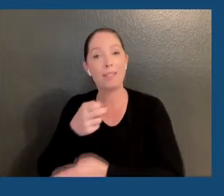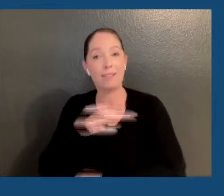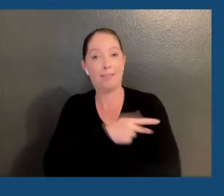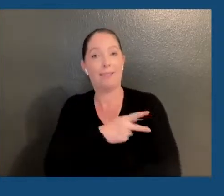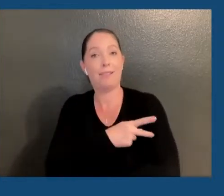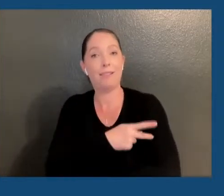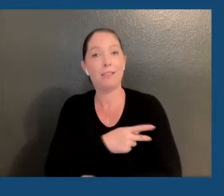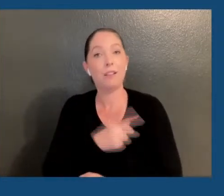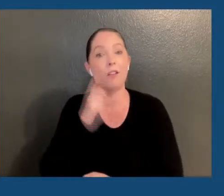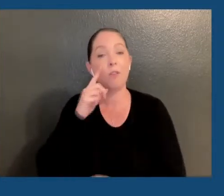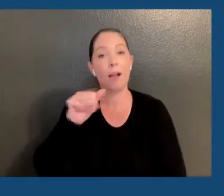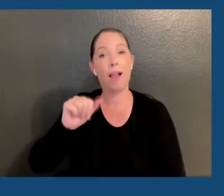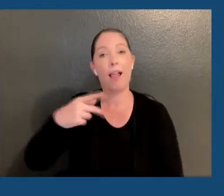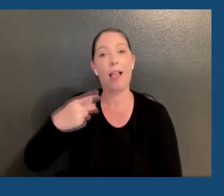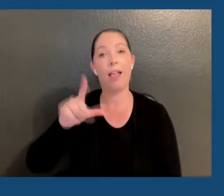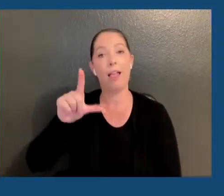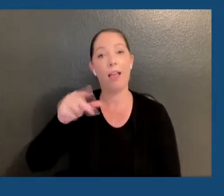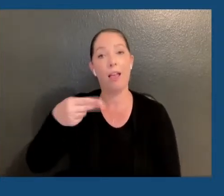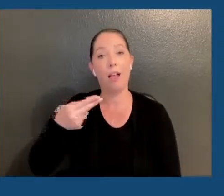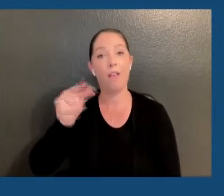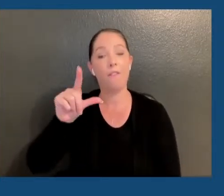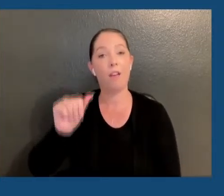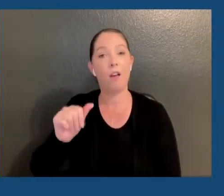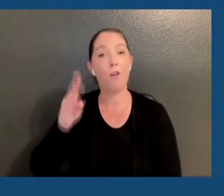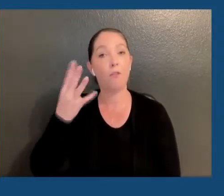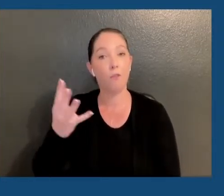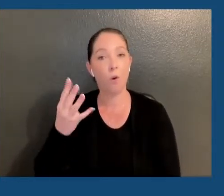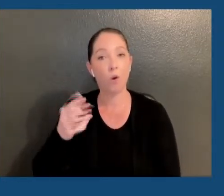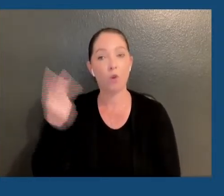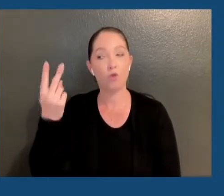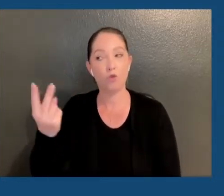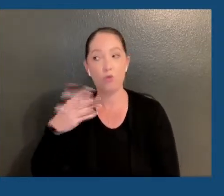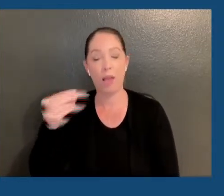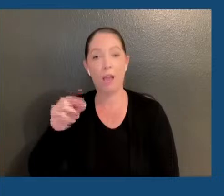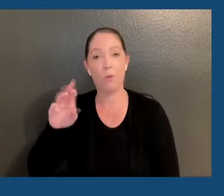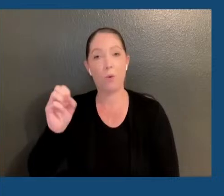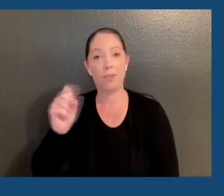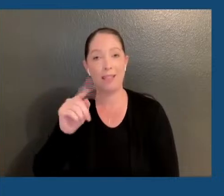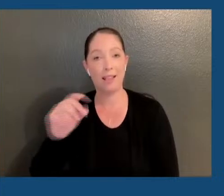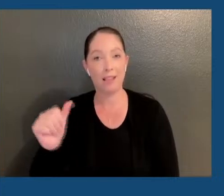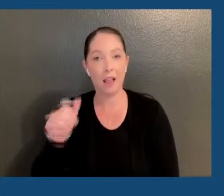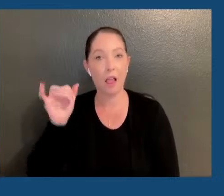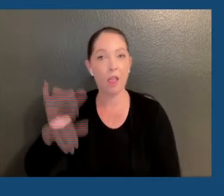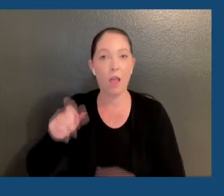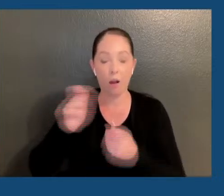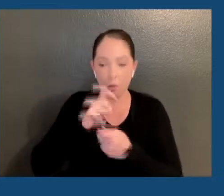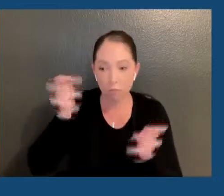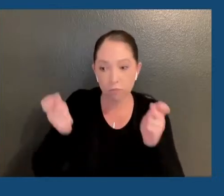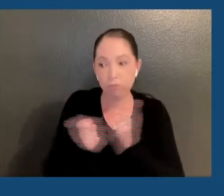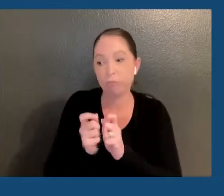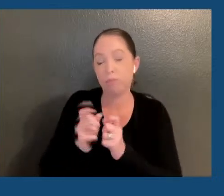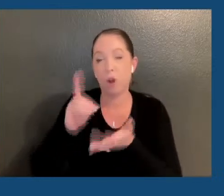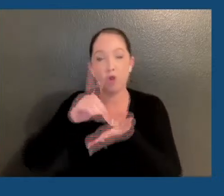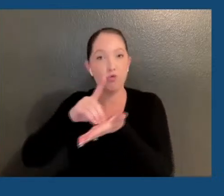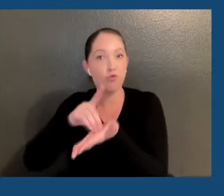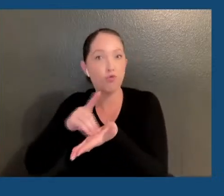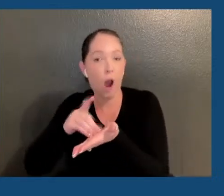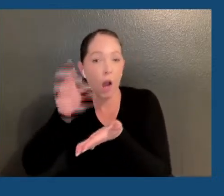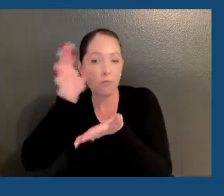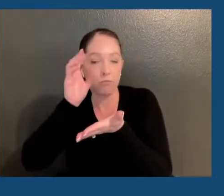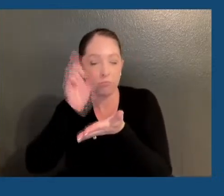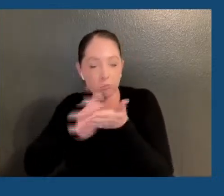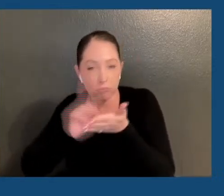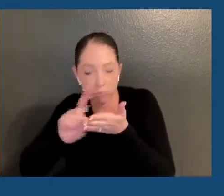AlphaFold 2 and Rosetta, which has completely revolutionized the way we are going to do drug discovery in the future. This